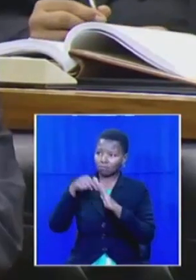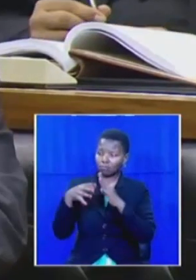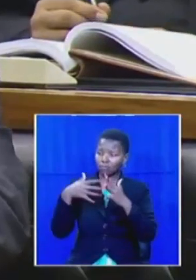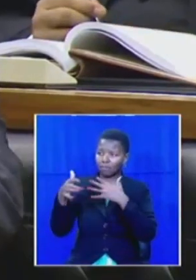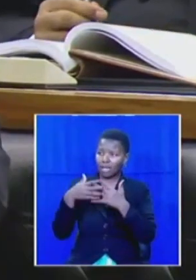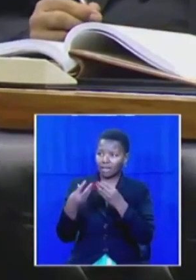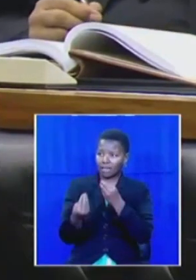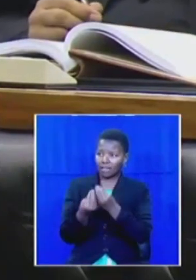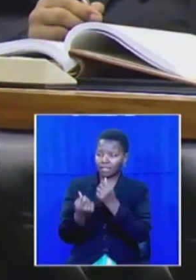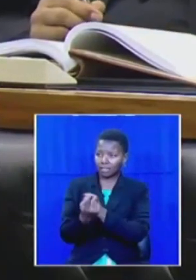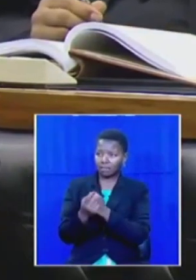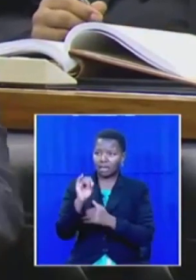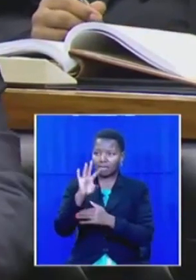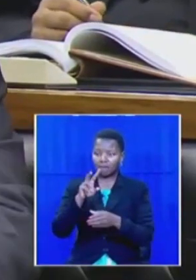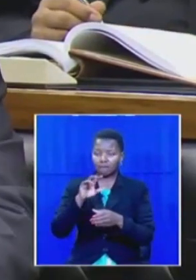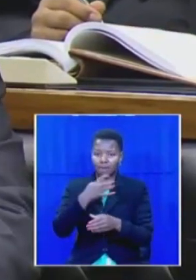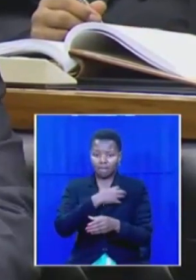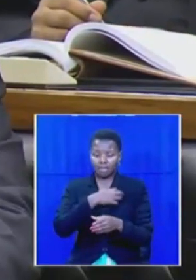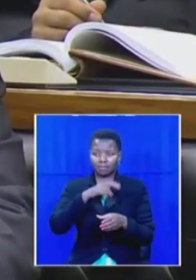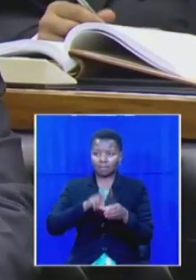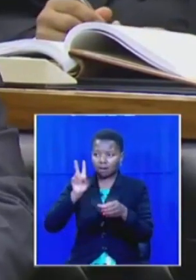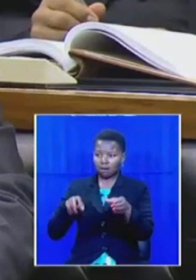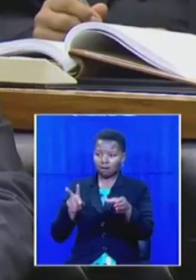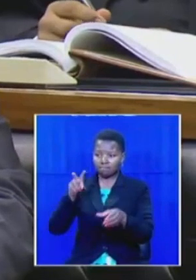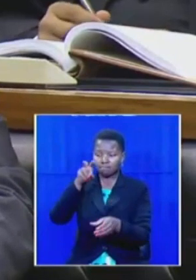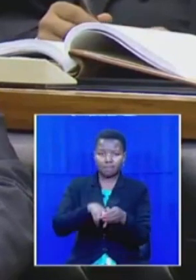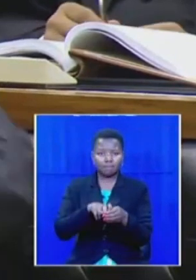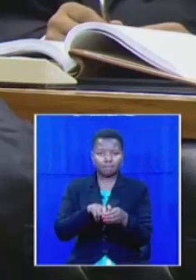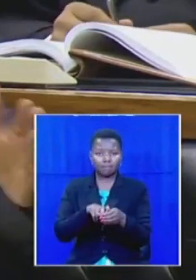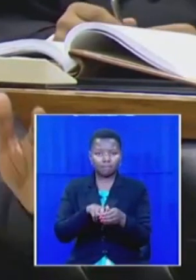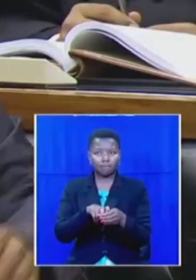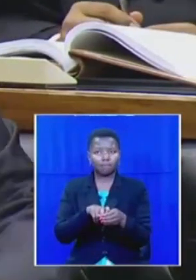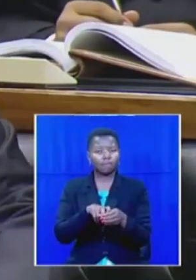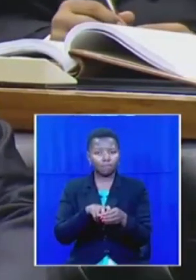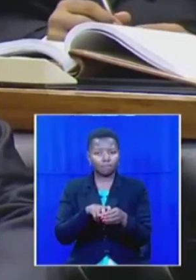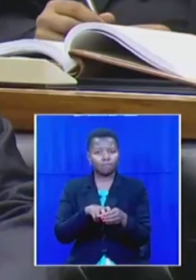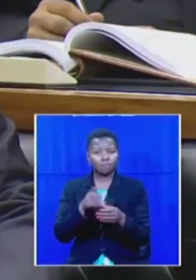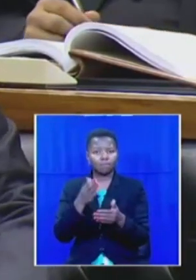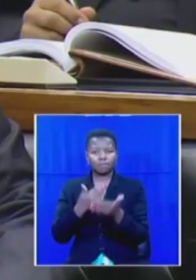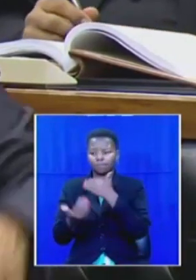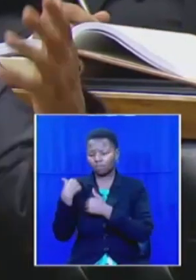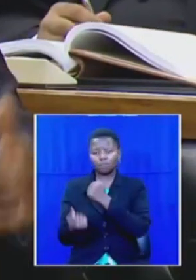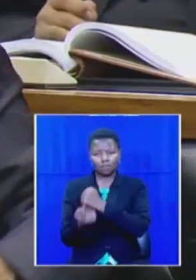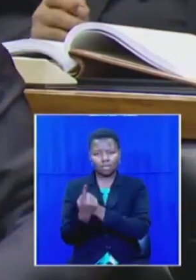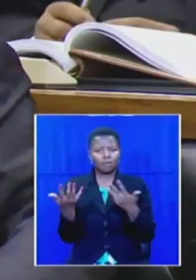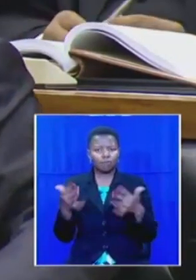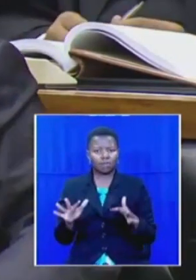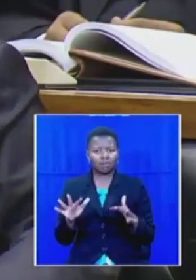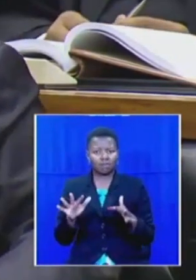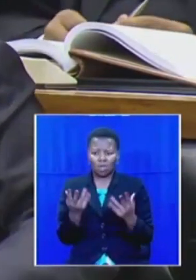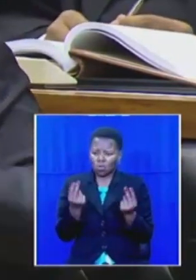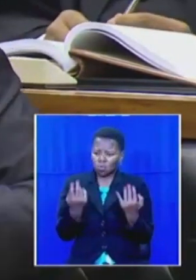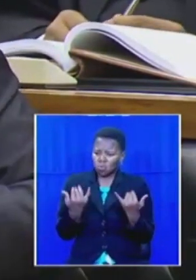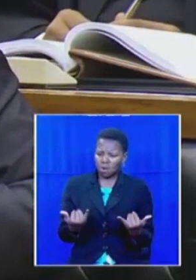a minister is either put or taken away. There is a history to that. There's nothing strange about